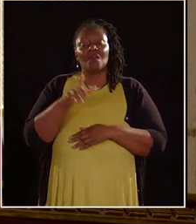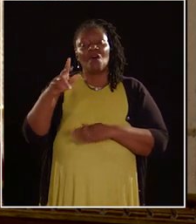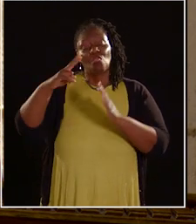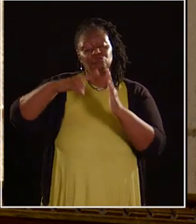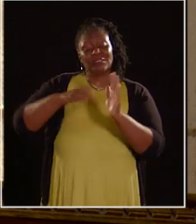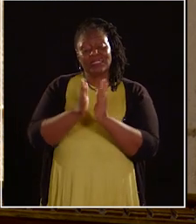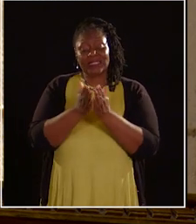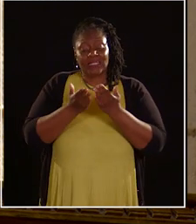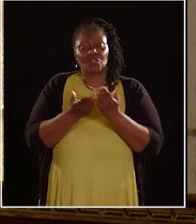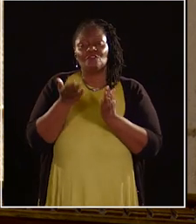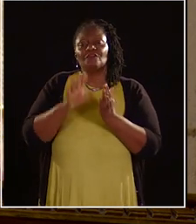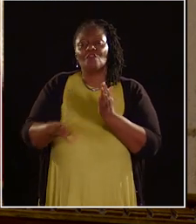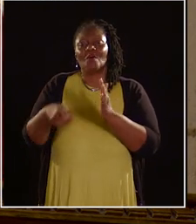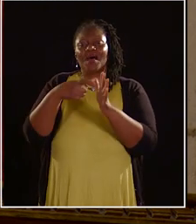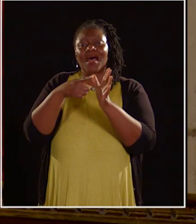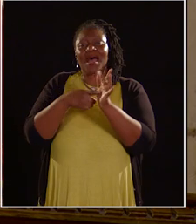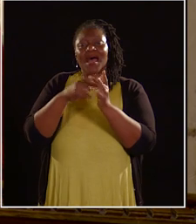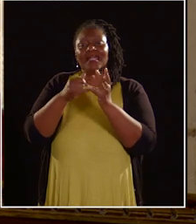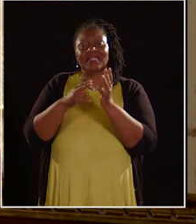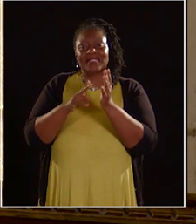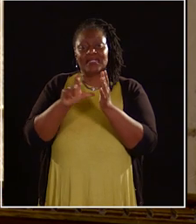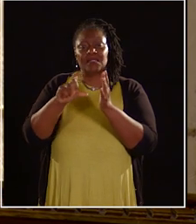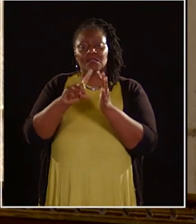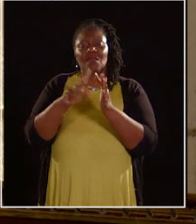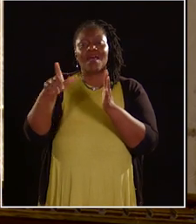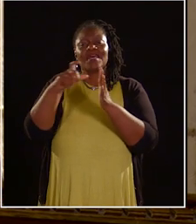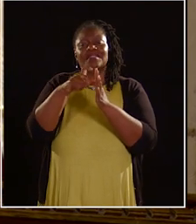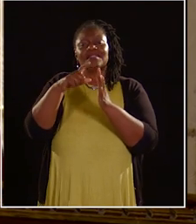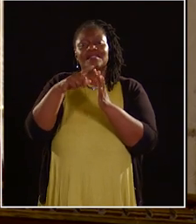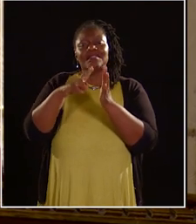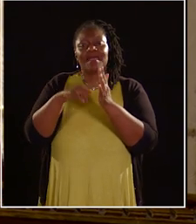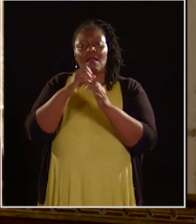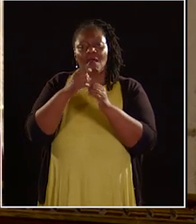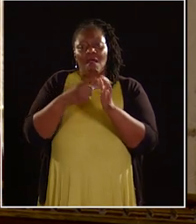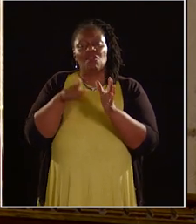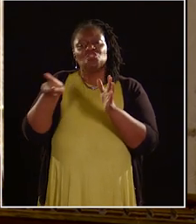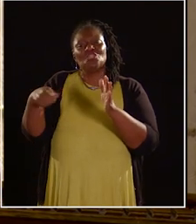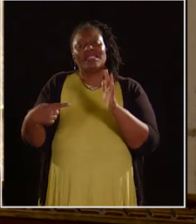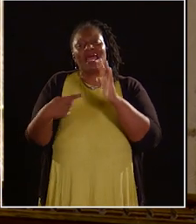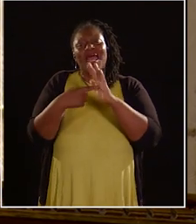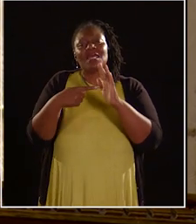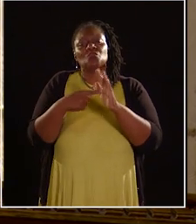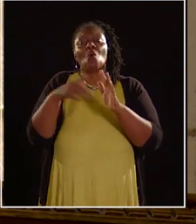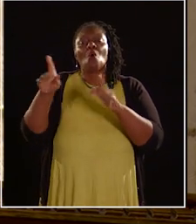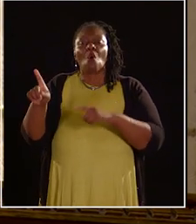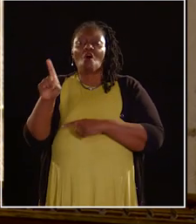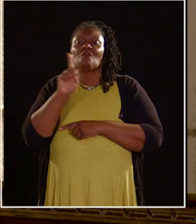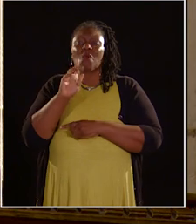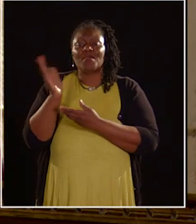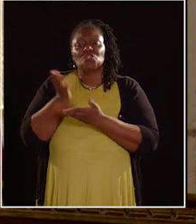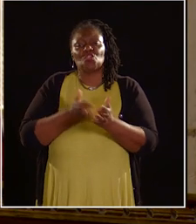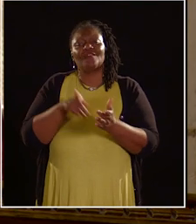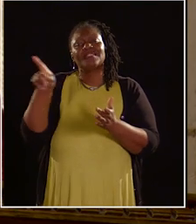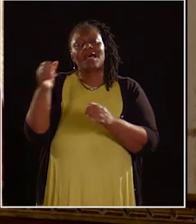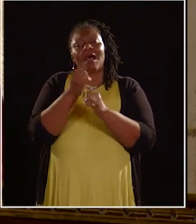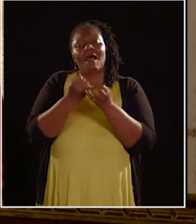Our reading is read for us by Alice Denga, who is Head of Nursing for Women's Services at Guy's